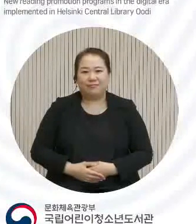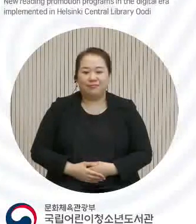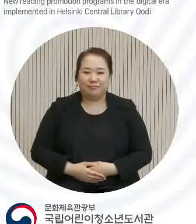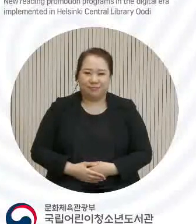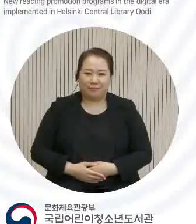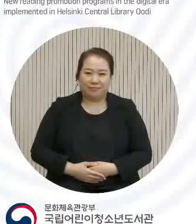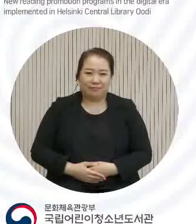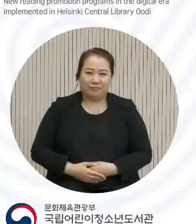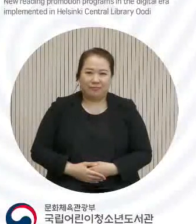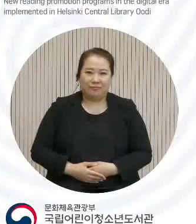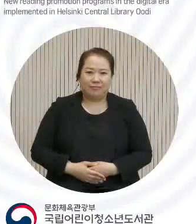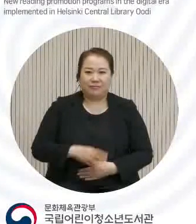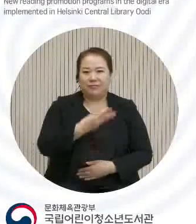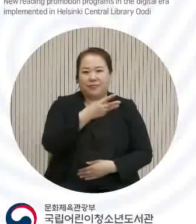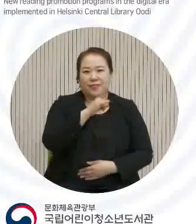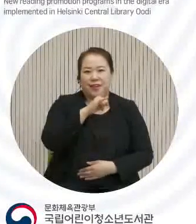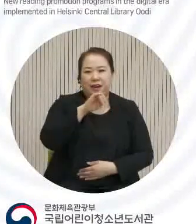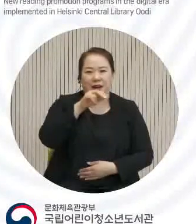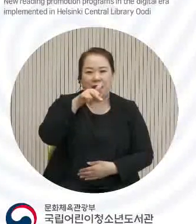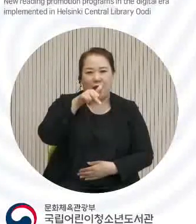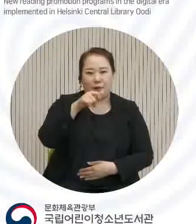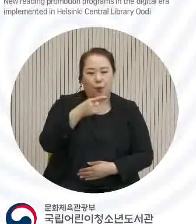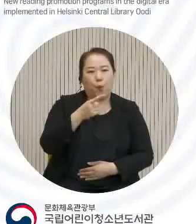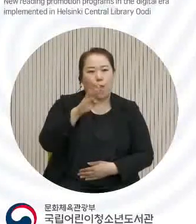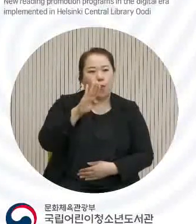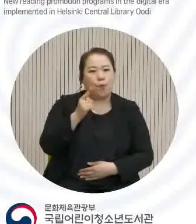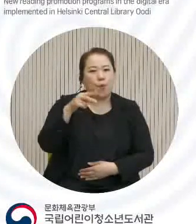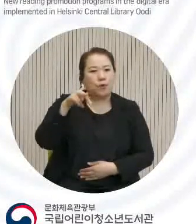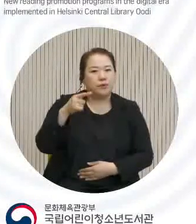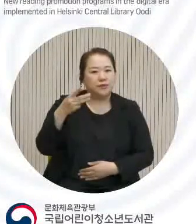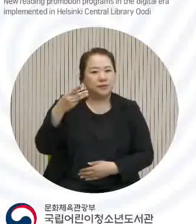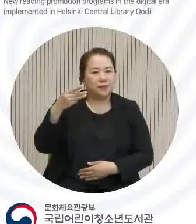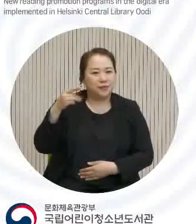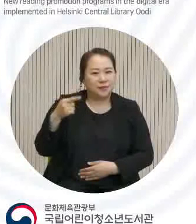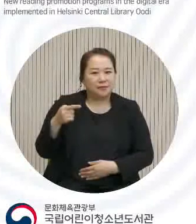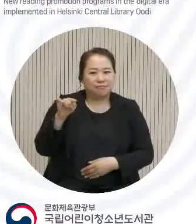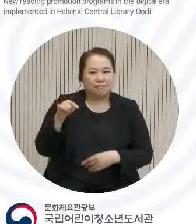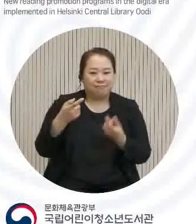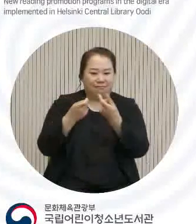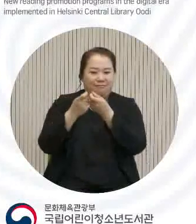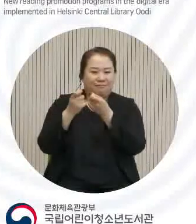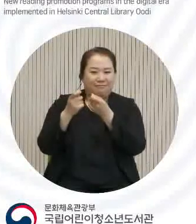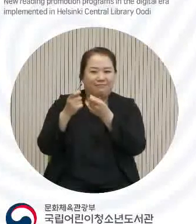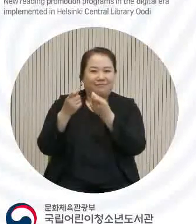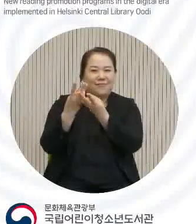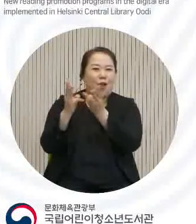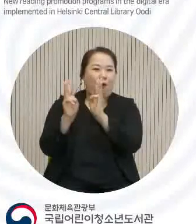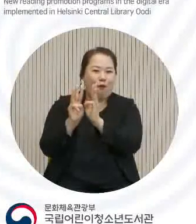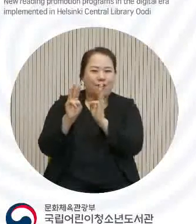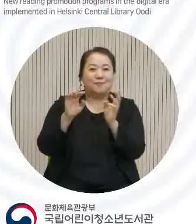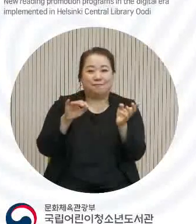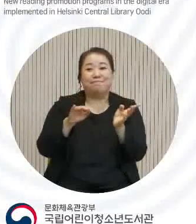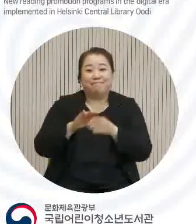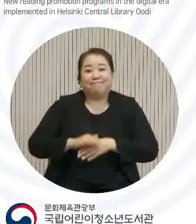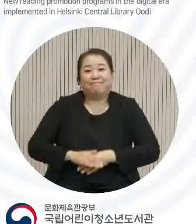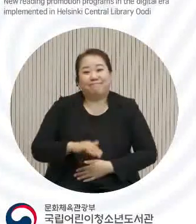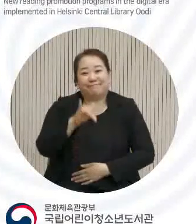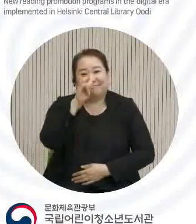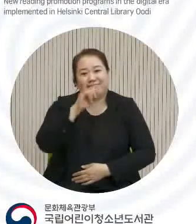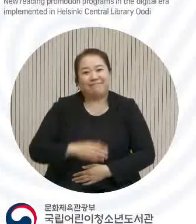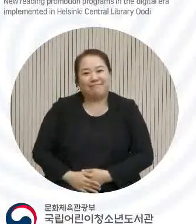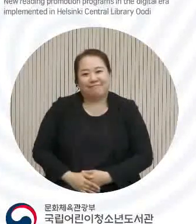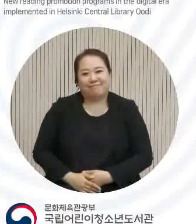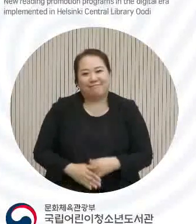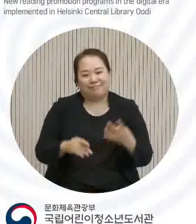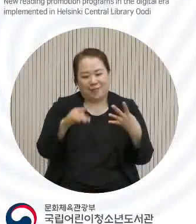Lego Boost workshop is a larger workshop, separated into 4 sessions, where children can build their own Lego